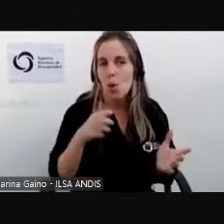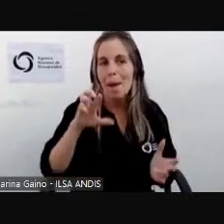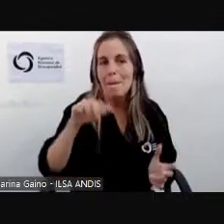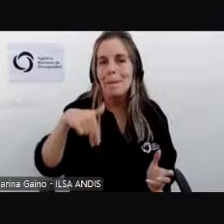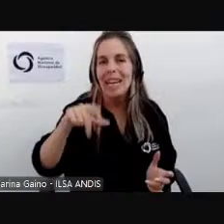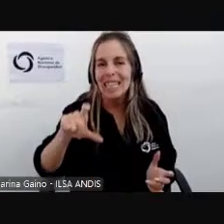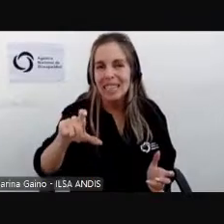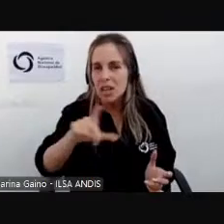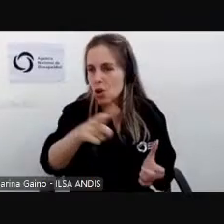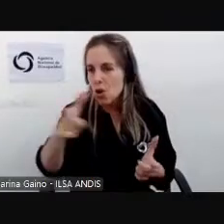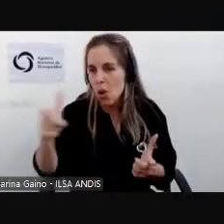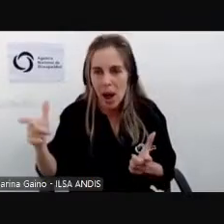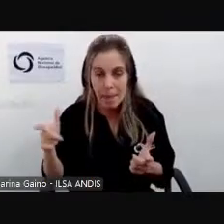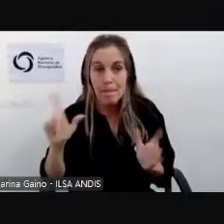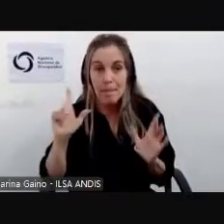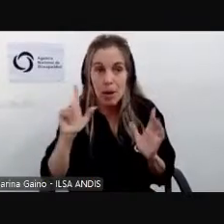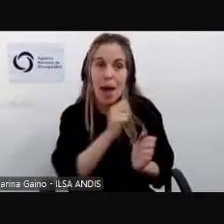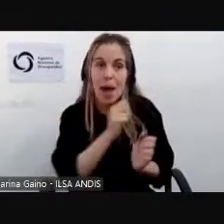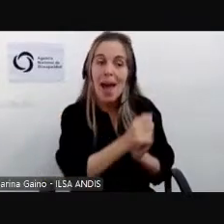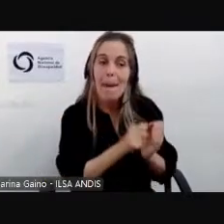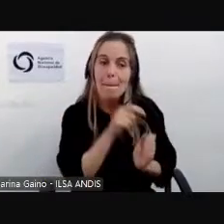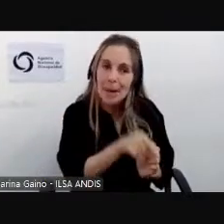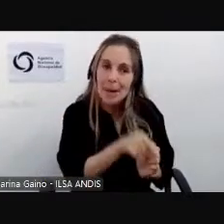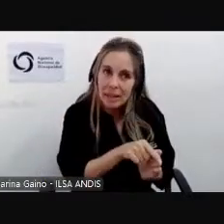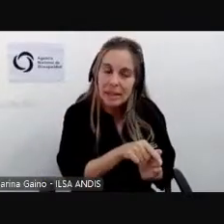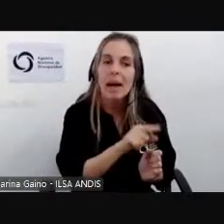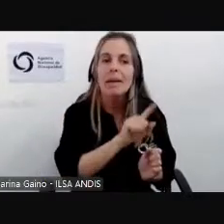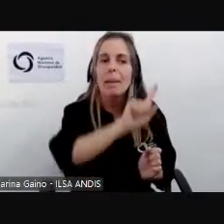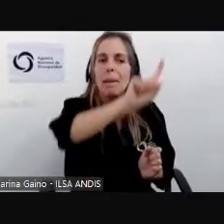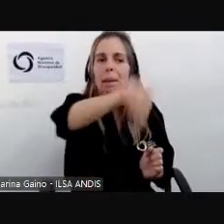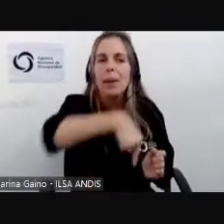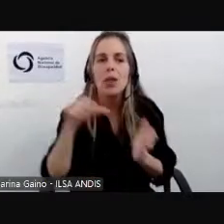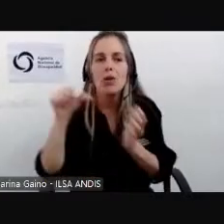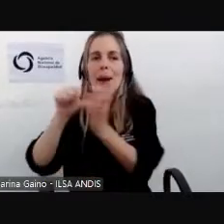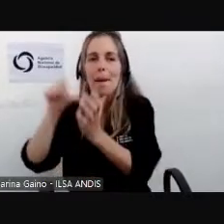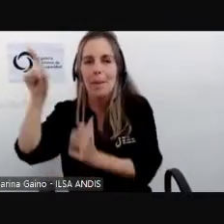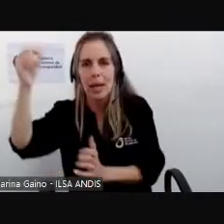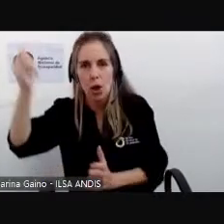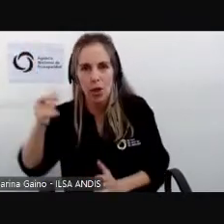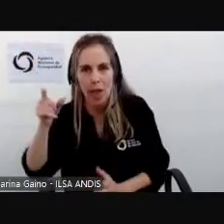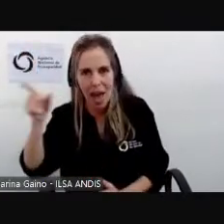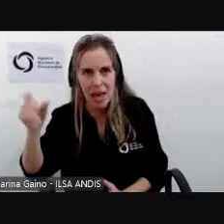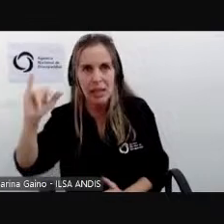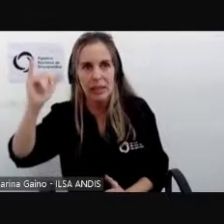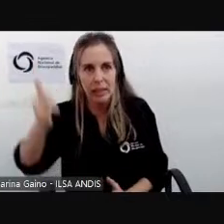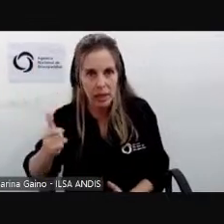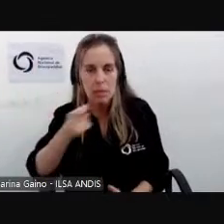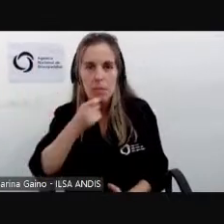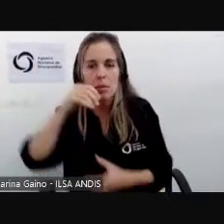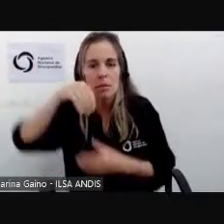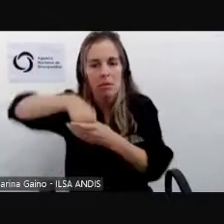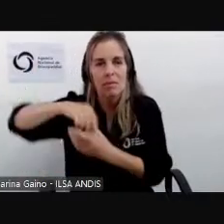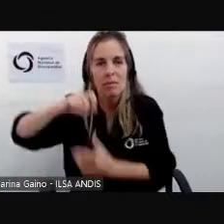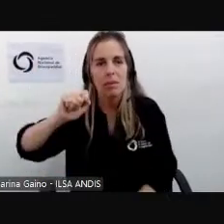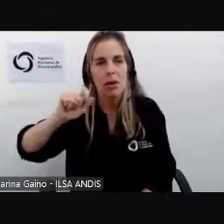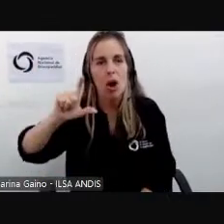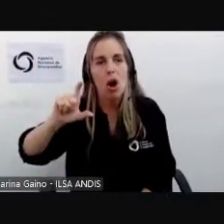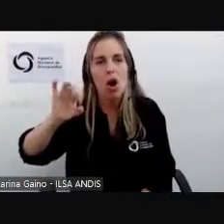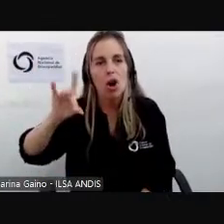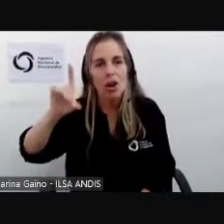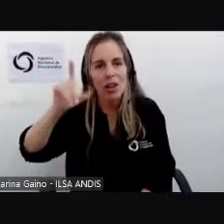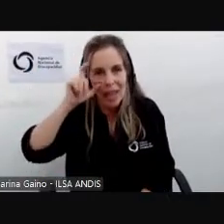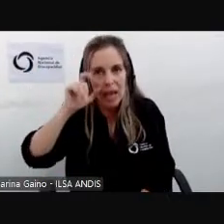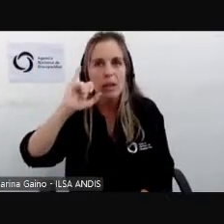violations take place, there's no national focal point, but the company is registered in an